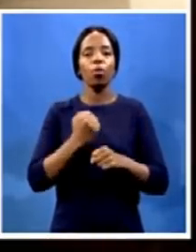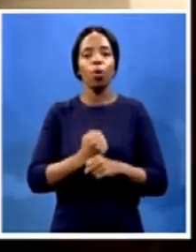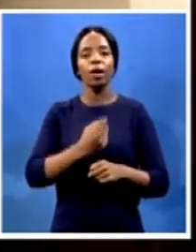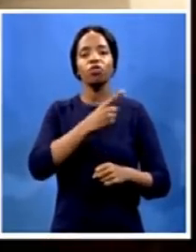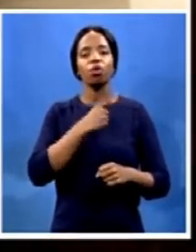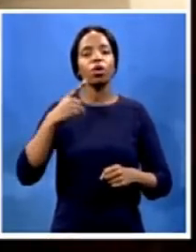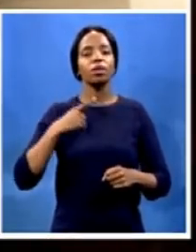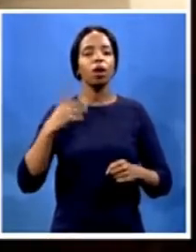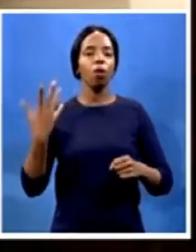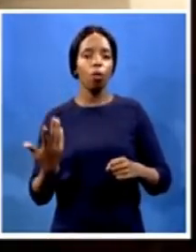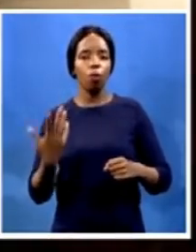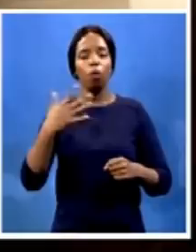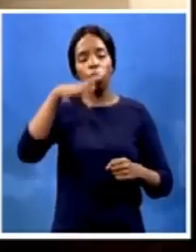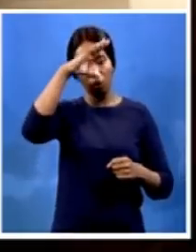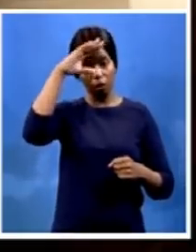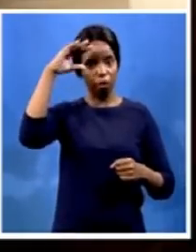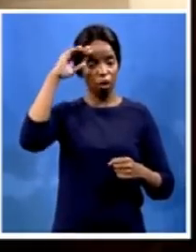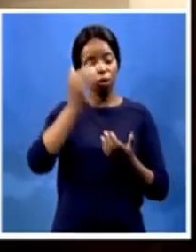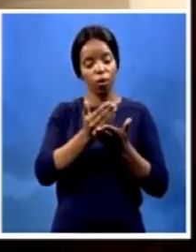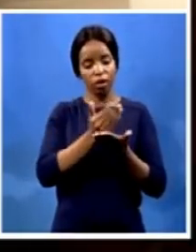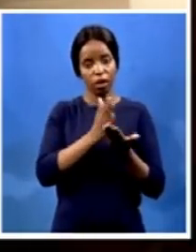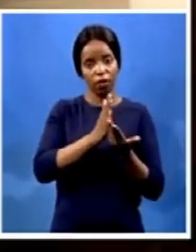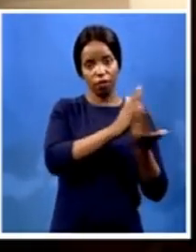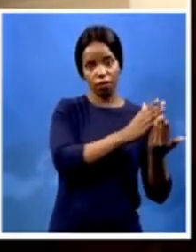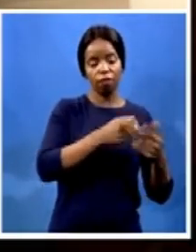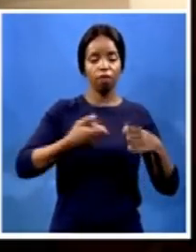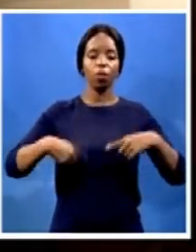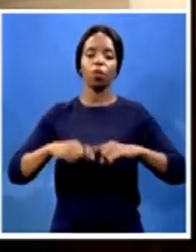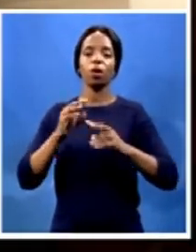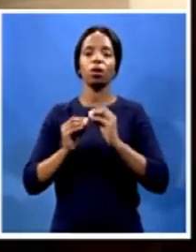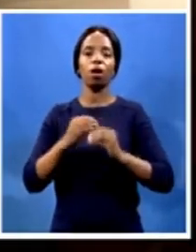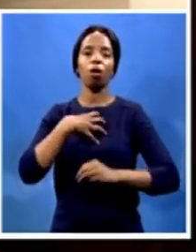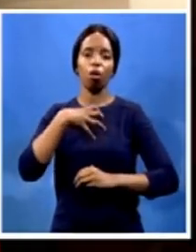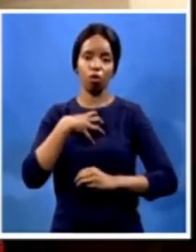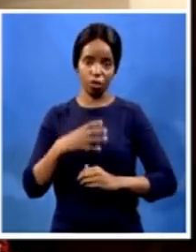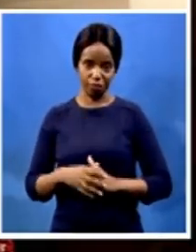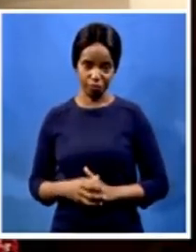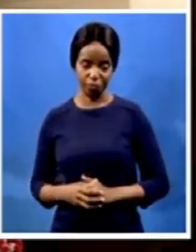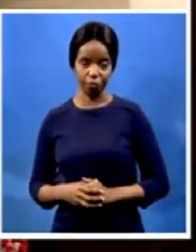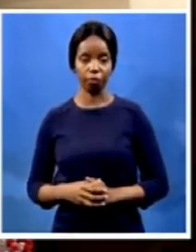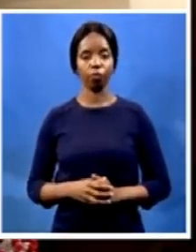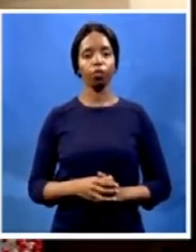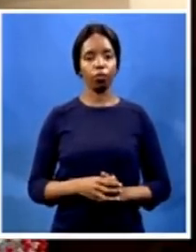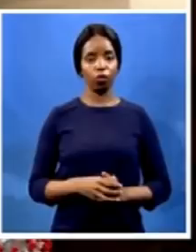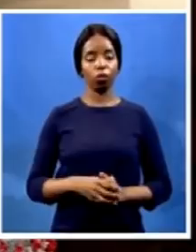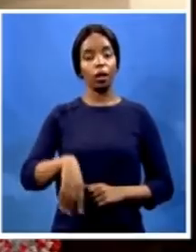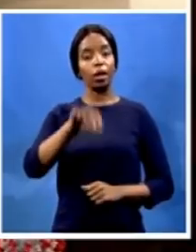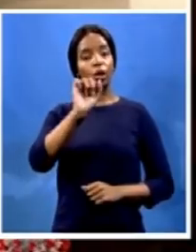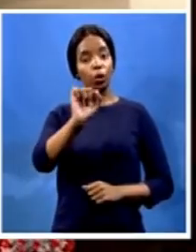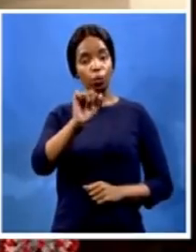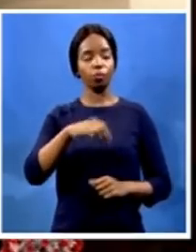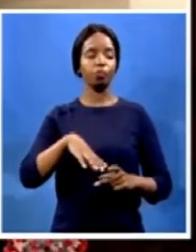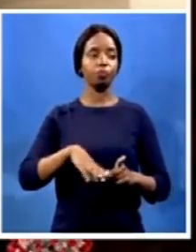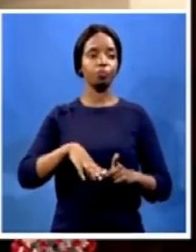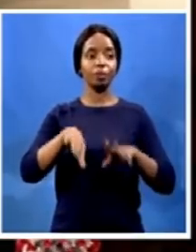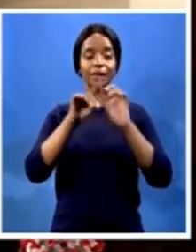the different types of masks and what the masks that you and your team are proposing. And how does one get